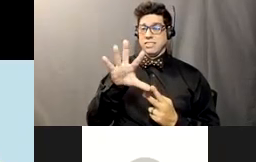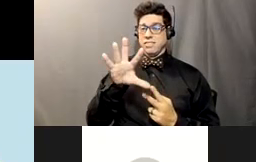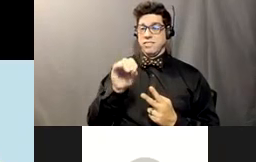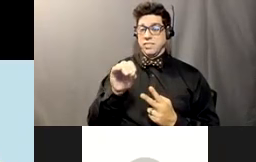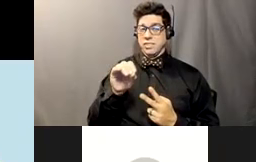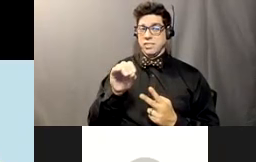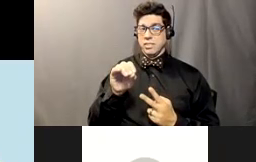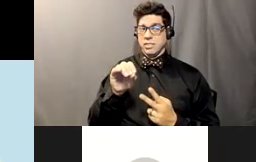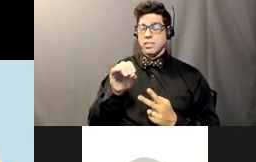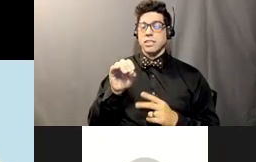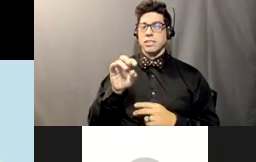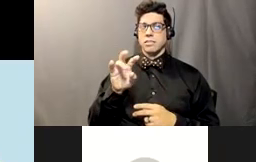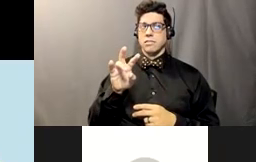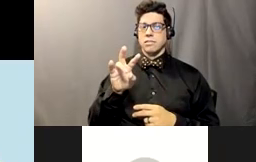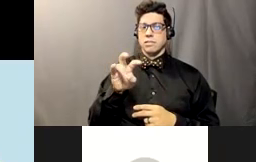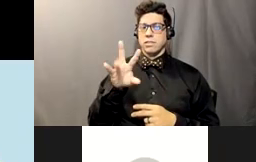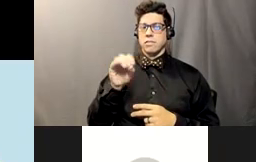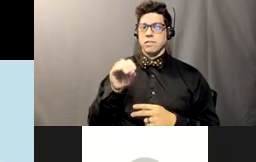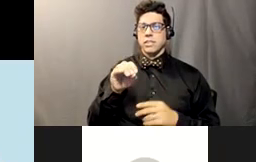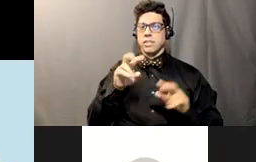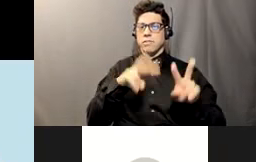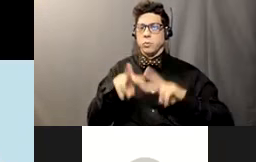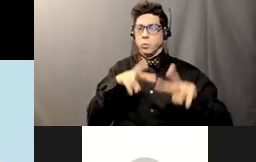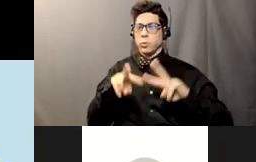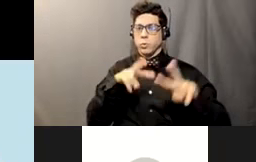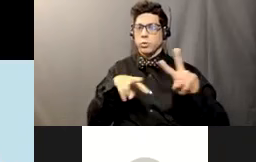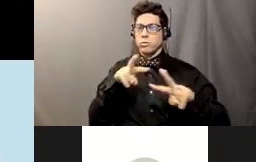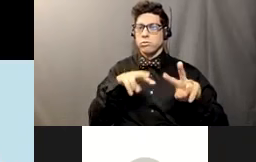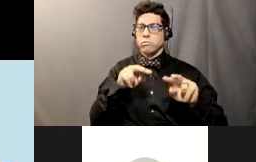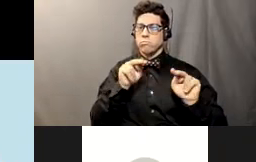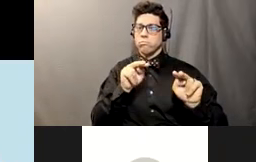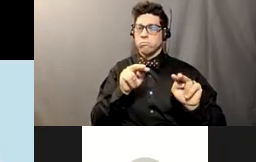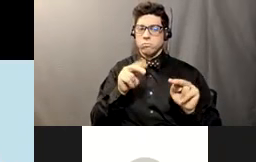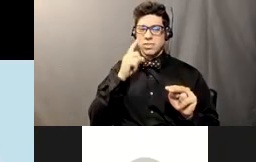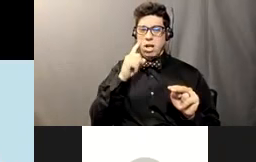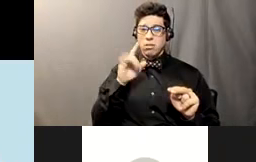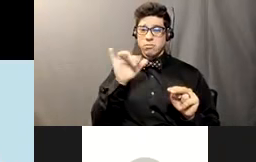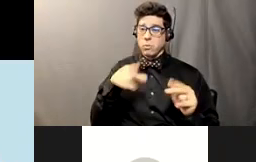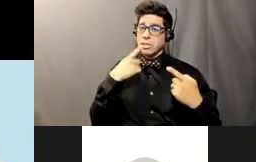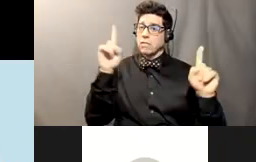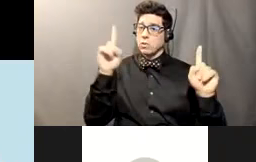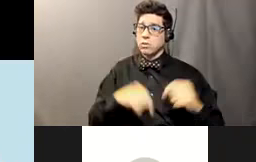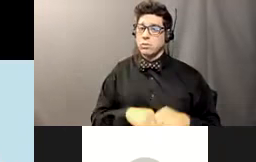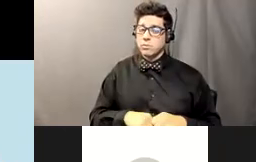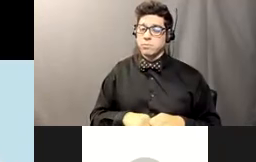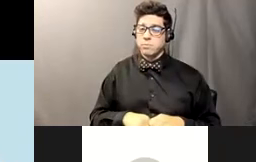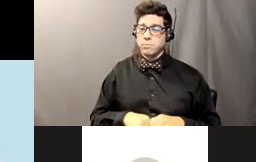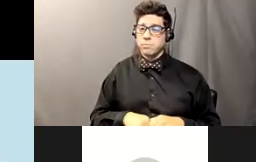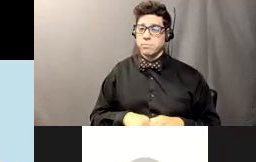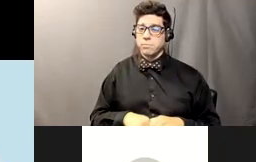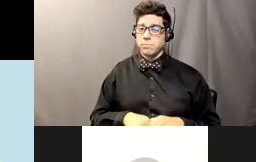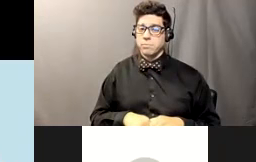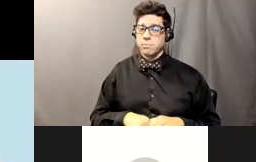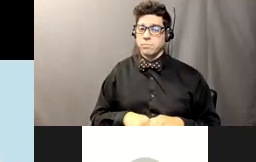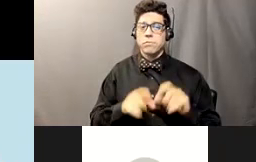757 views for these videos, which, you know, we were thinking it was very successful.